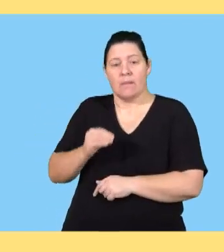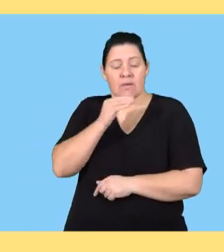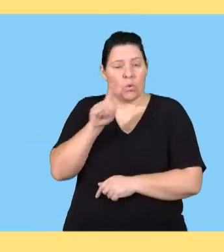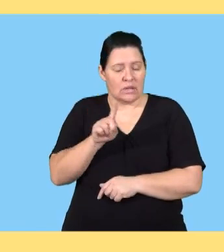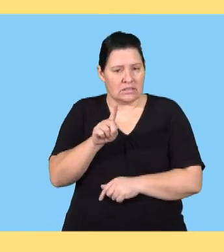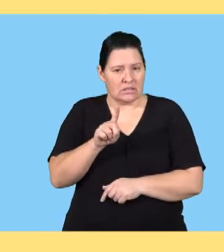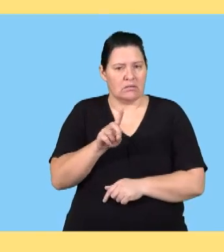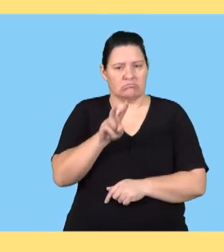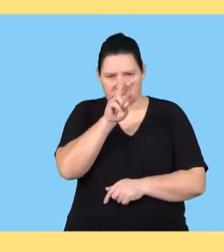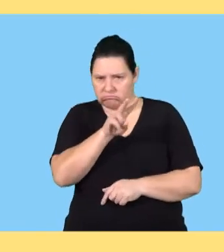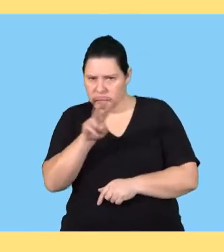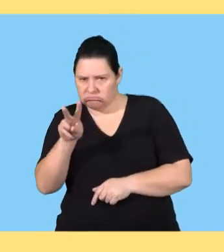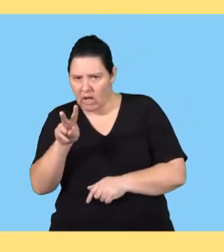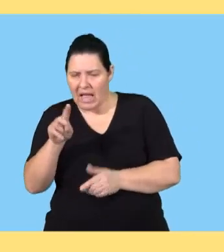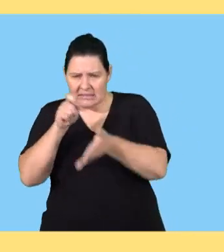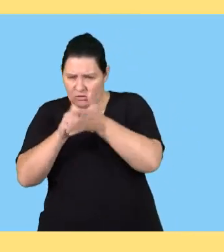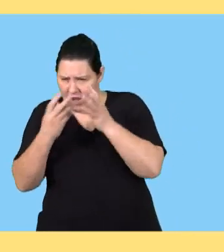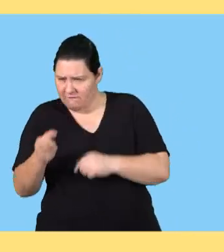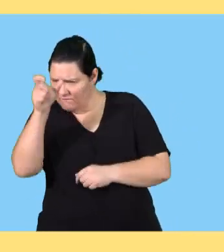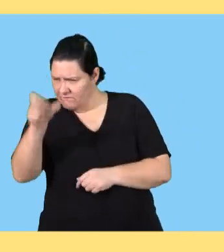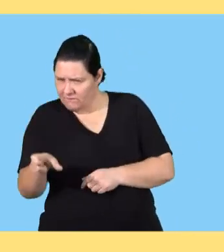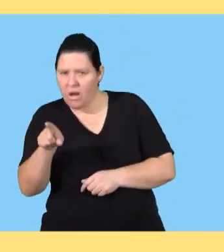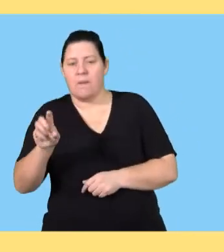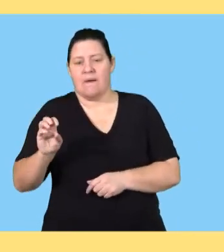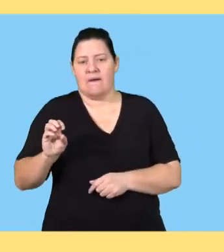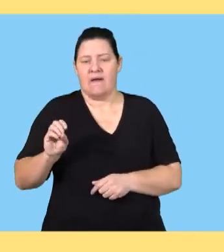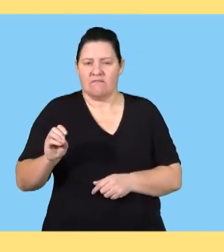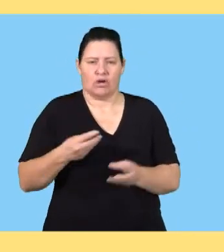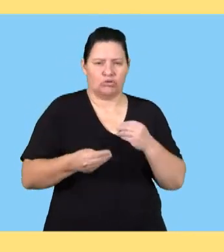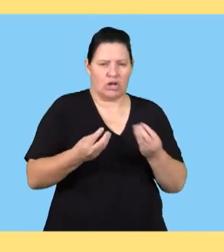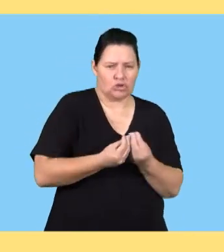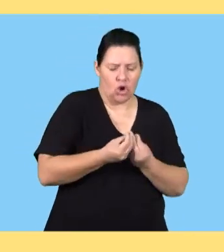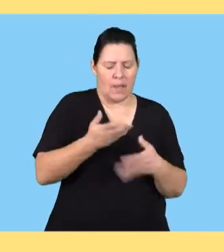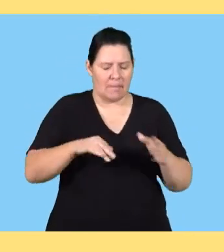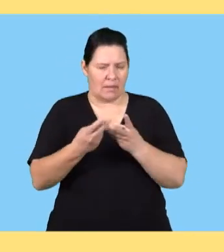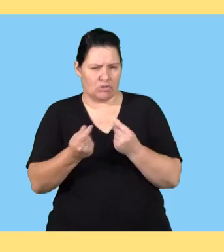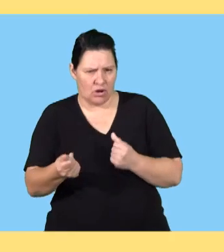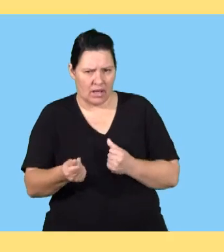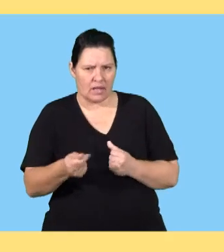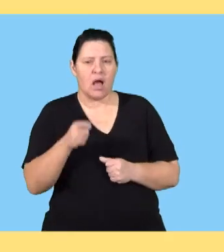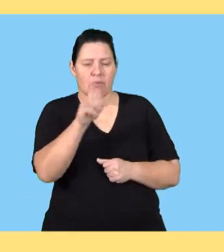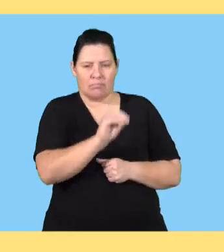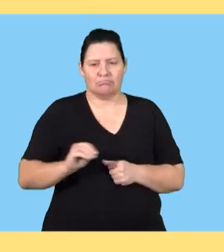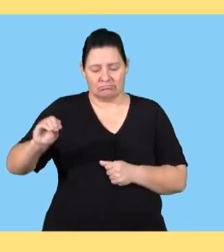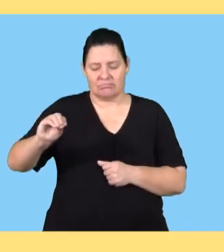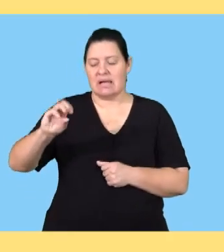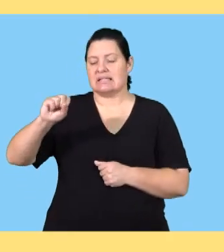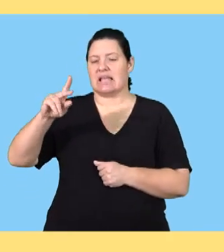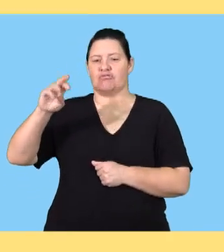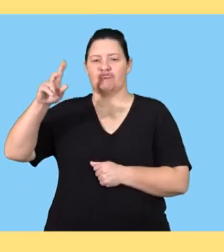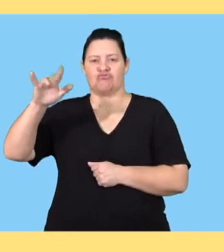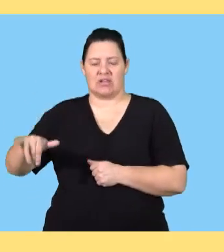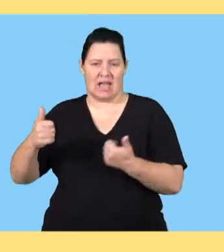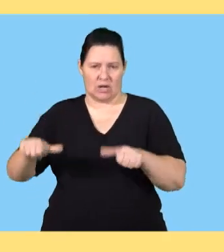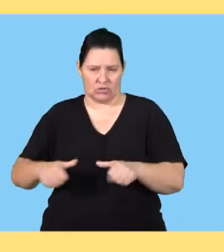means I need to look, do I have a column for stationery? I have trading stock, I have packing material. That means I bring it now to my sundry